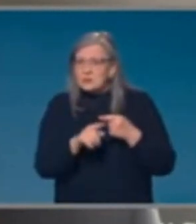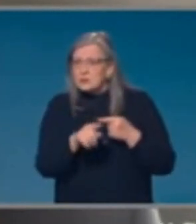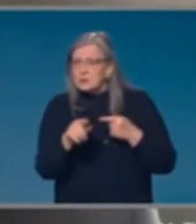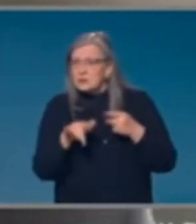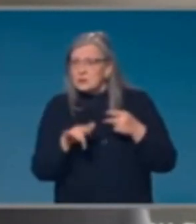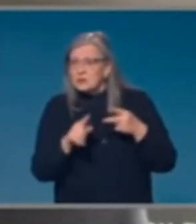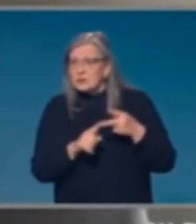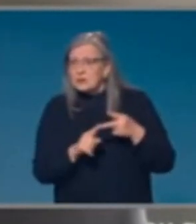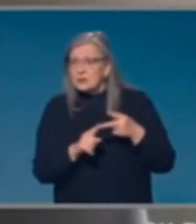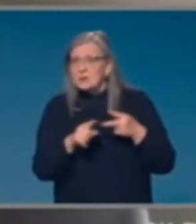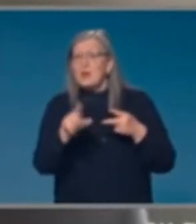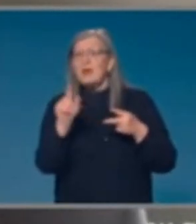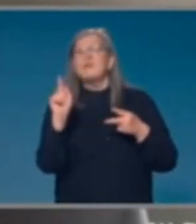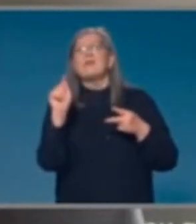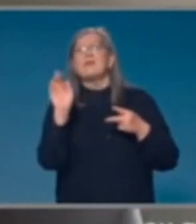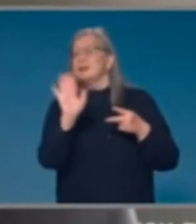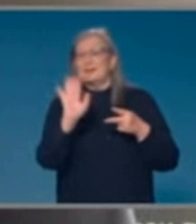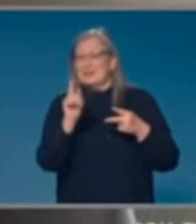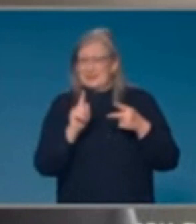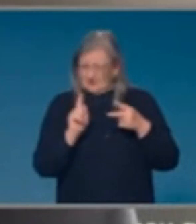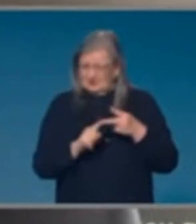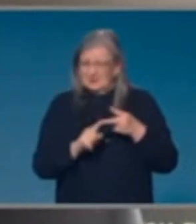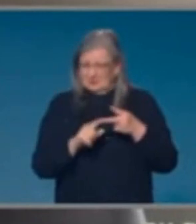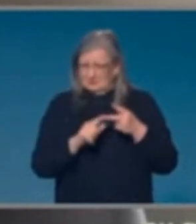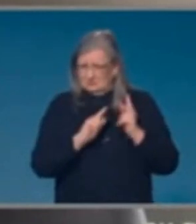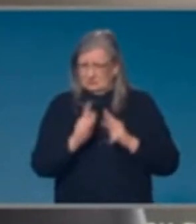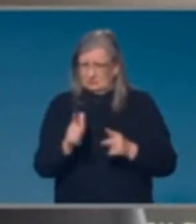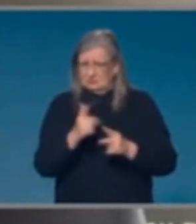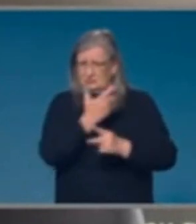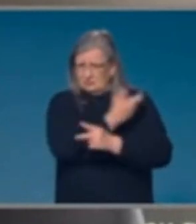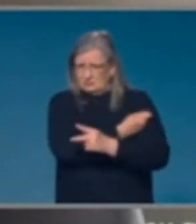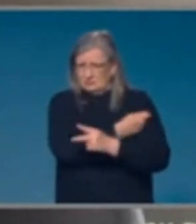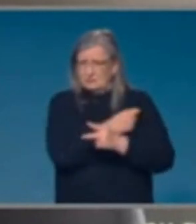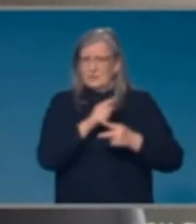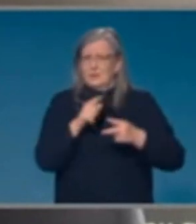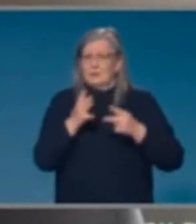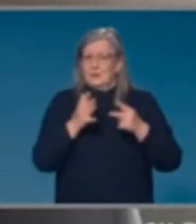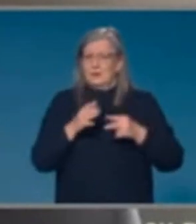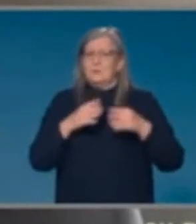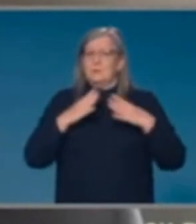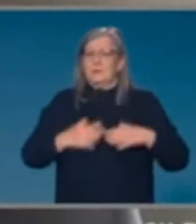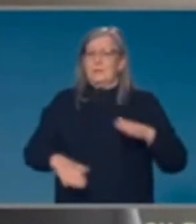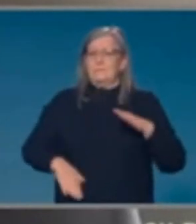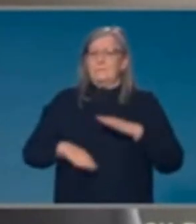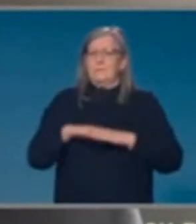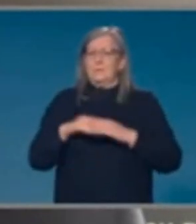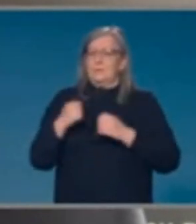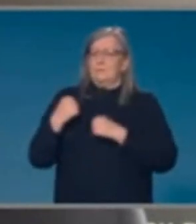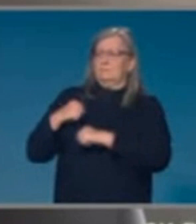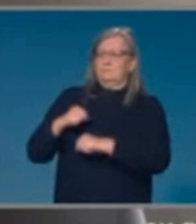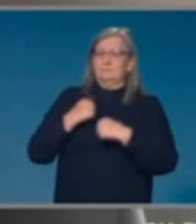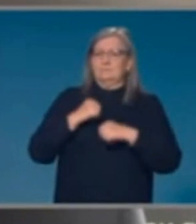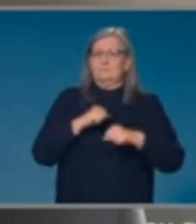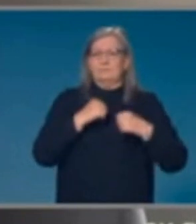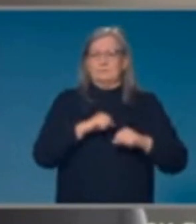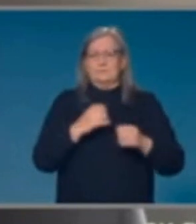delay. The second dose is critical in providing that full protection. So an important day, important steps forward for